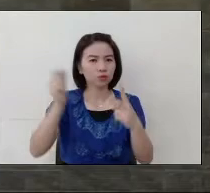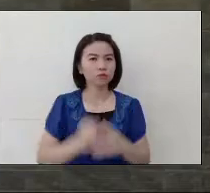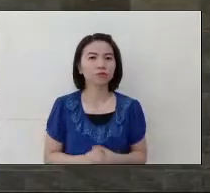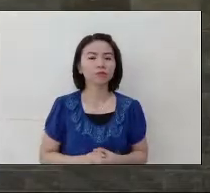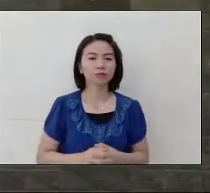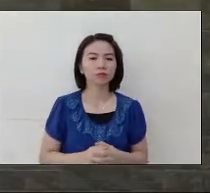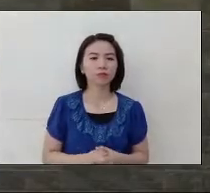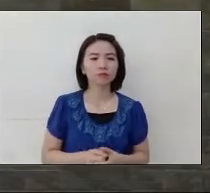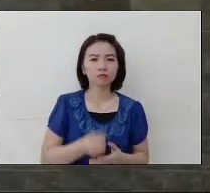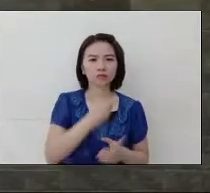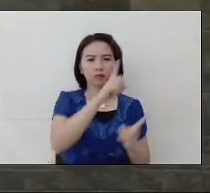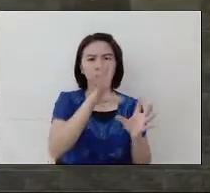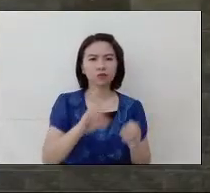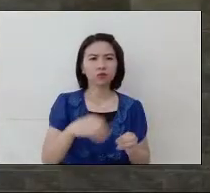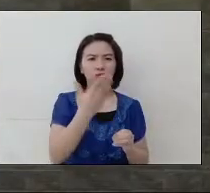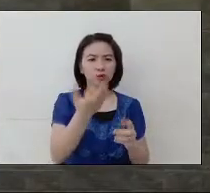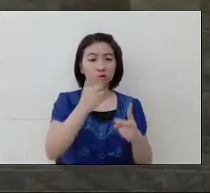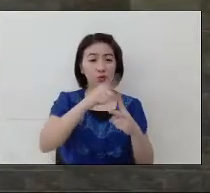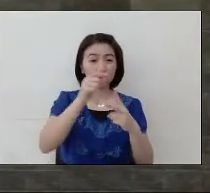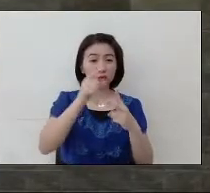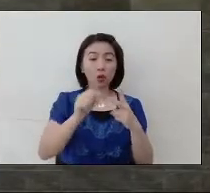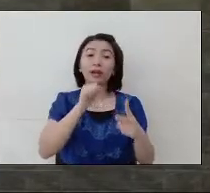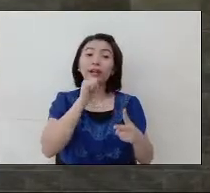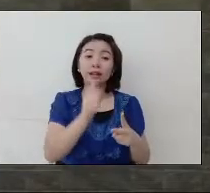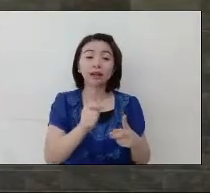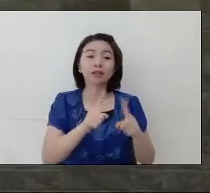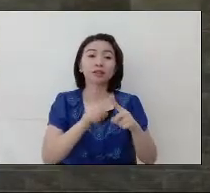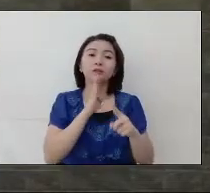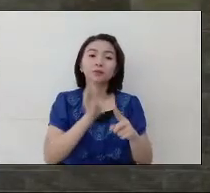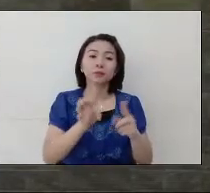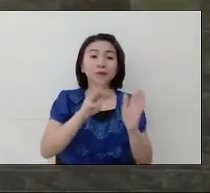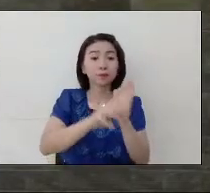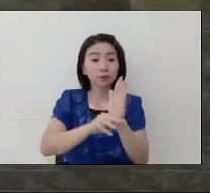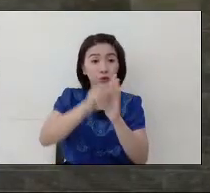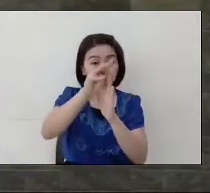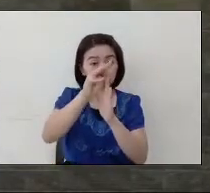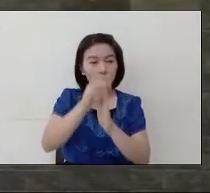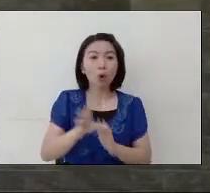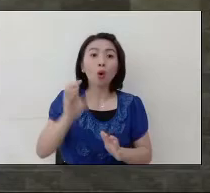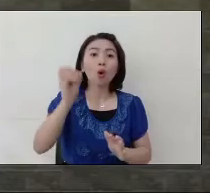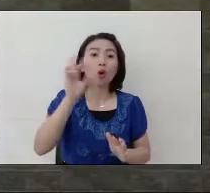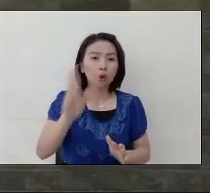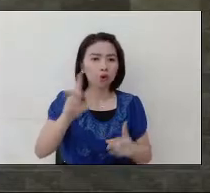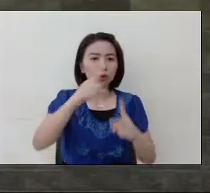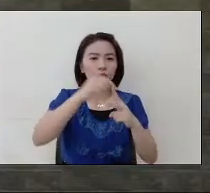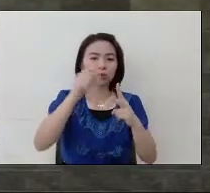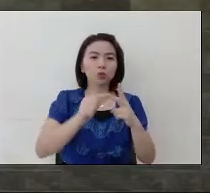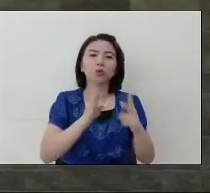Pinili mo ba na ikaw ay maging immature? O pinili mo na mag-mature?